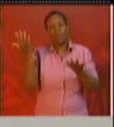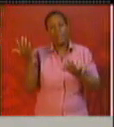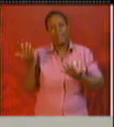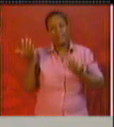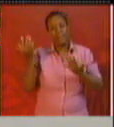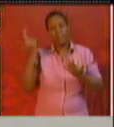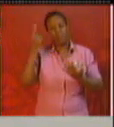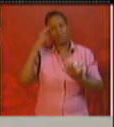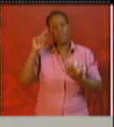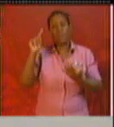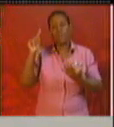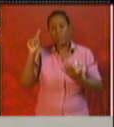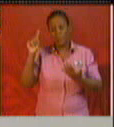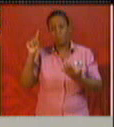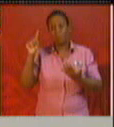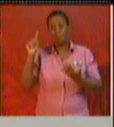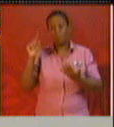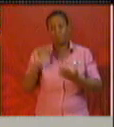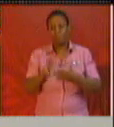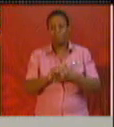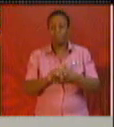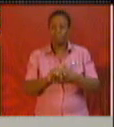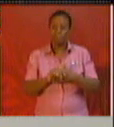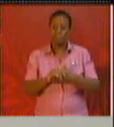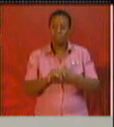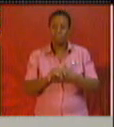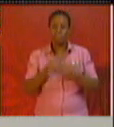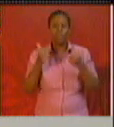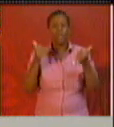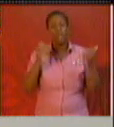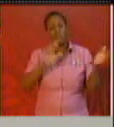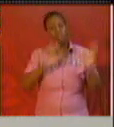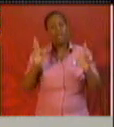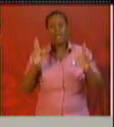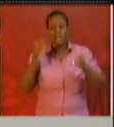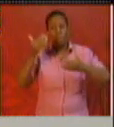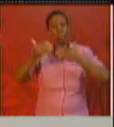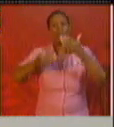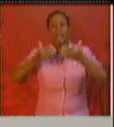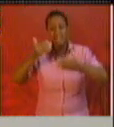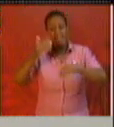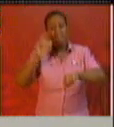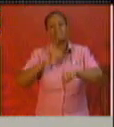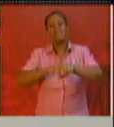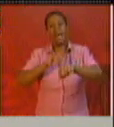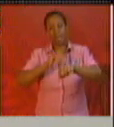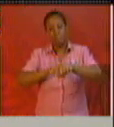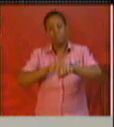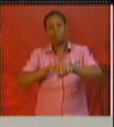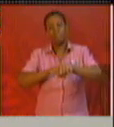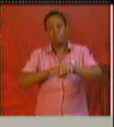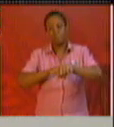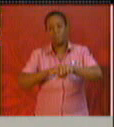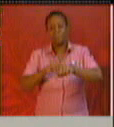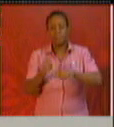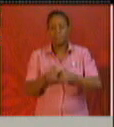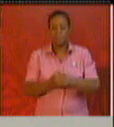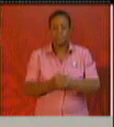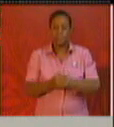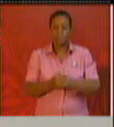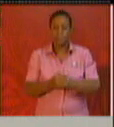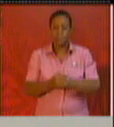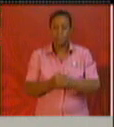question, I believe, is answered. We have no delays on our end. With respect to the size or the level of coverage in other